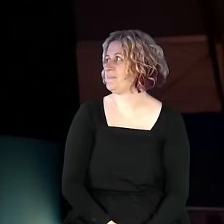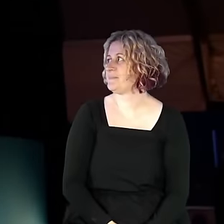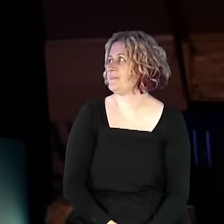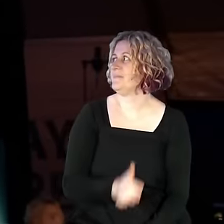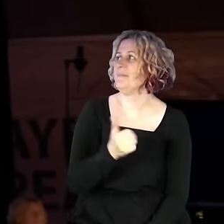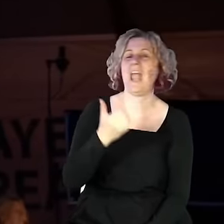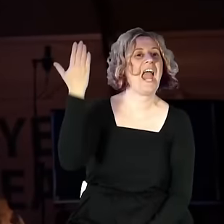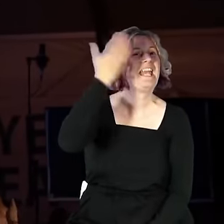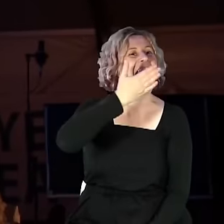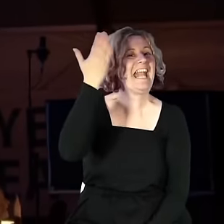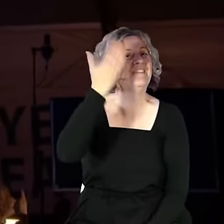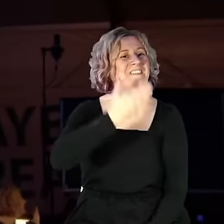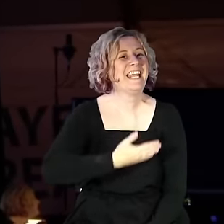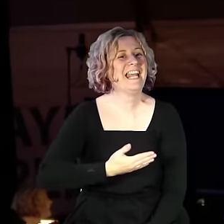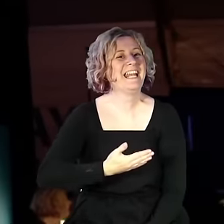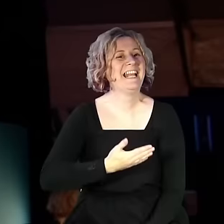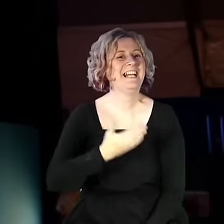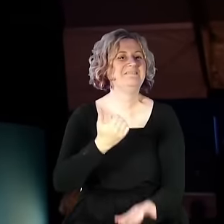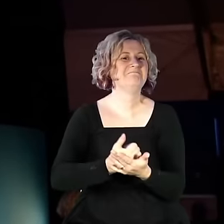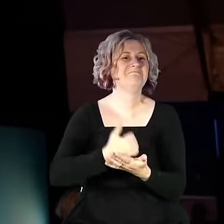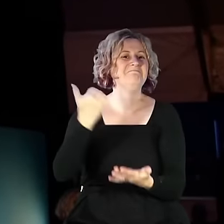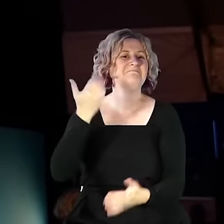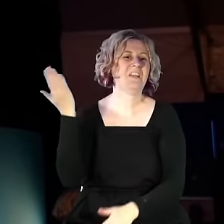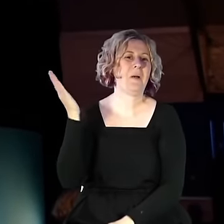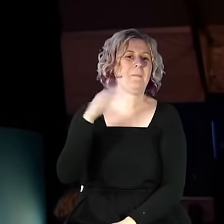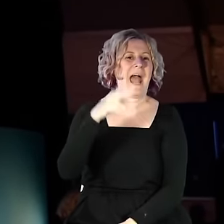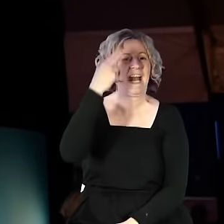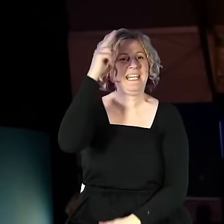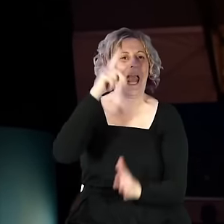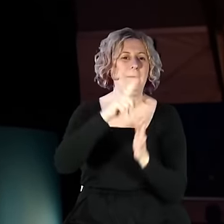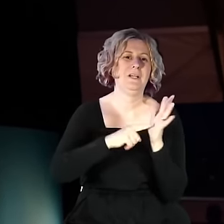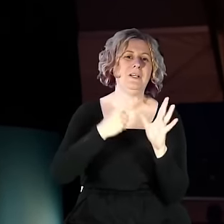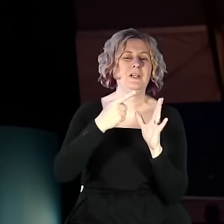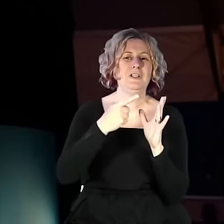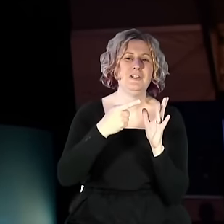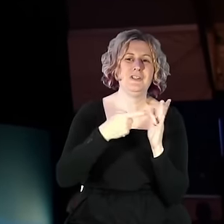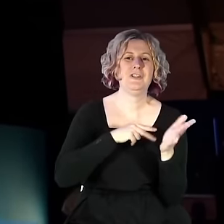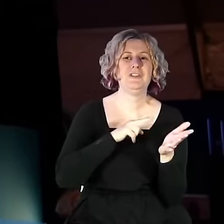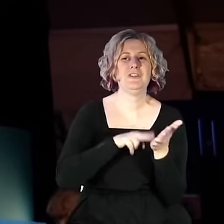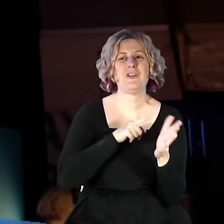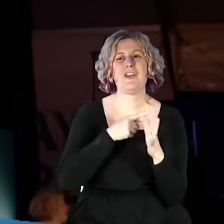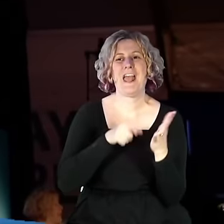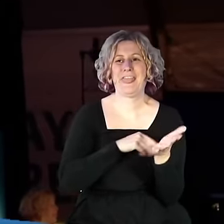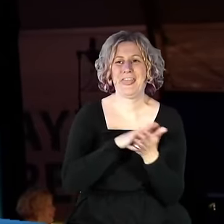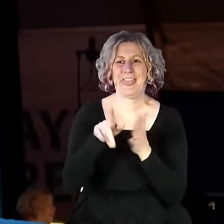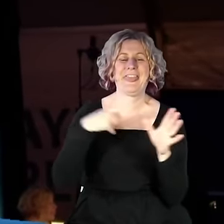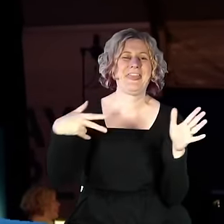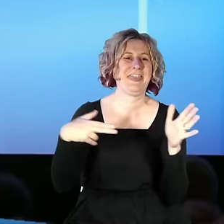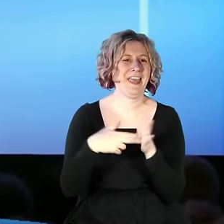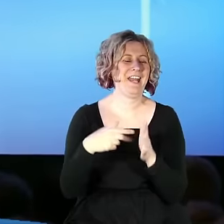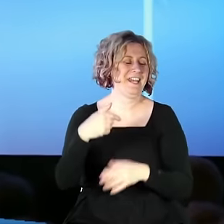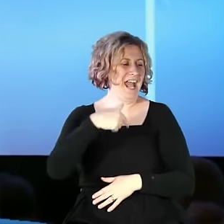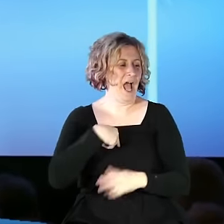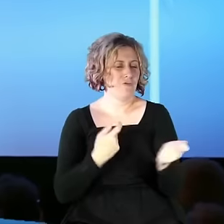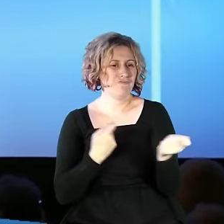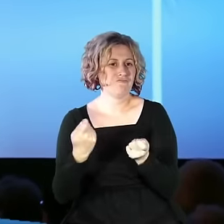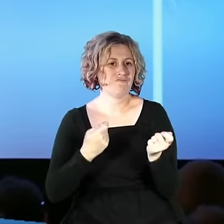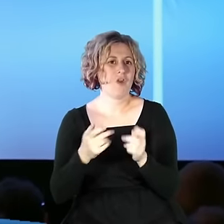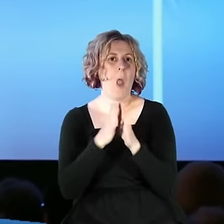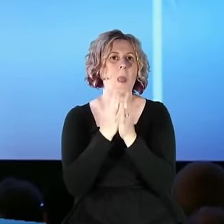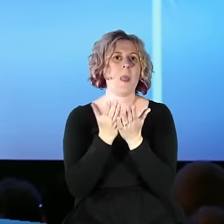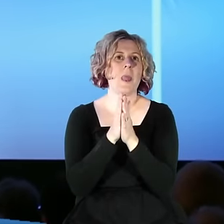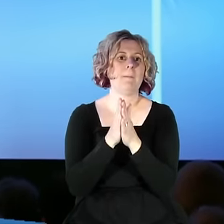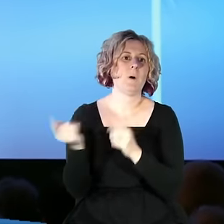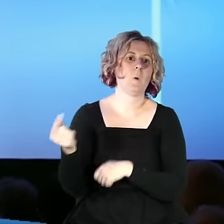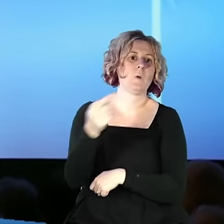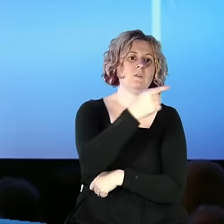Evening, everybody. It's so good to be back, isn't it? My name's Jonathan. I'm part of the team that runs the bookstore through there in Base Camp. We're part of the